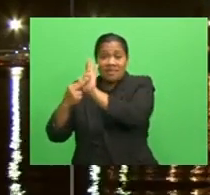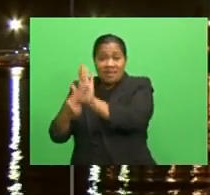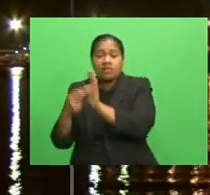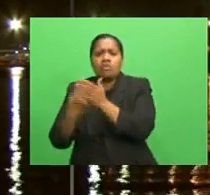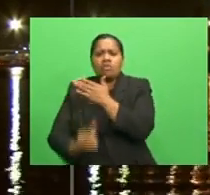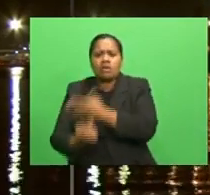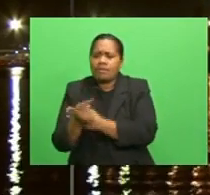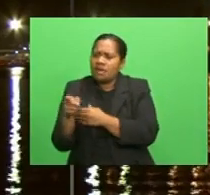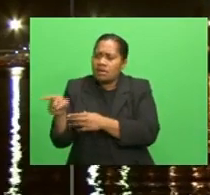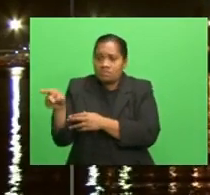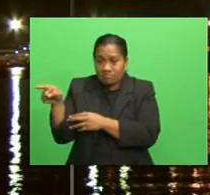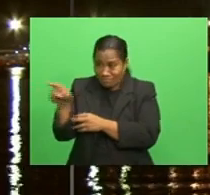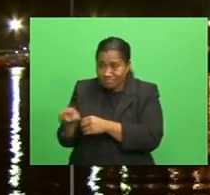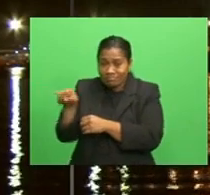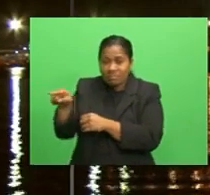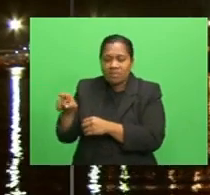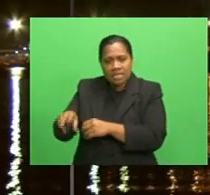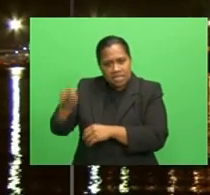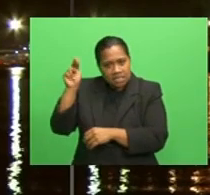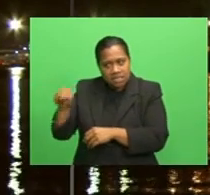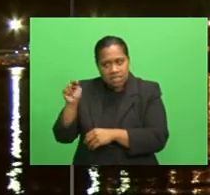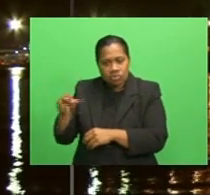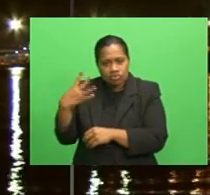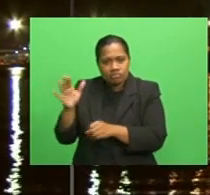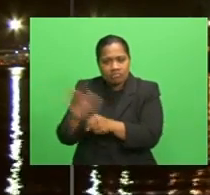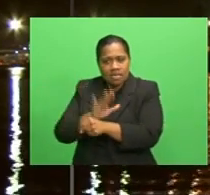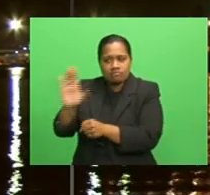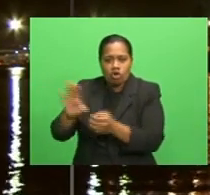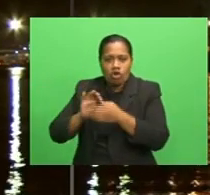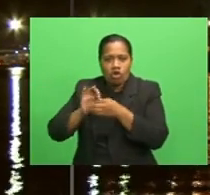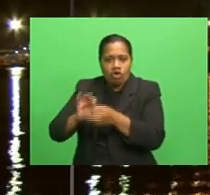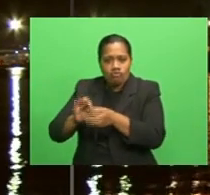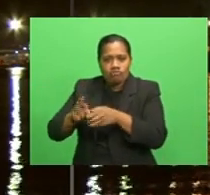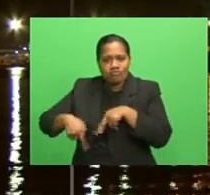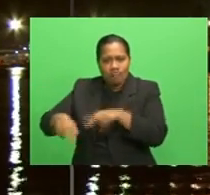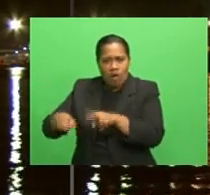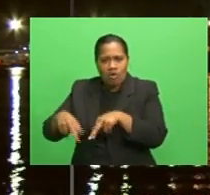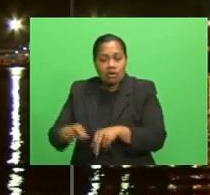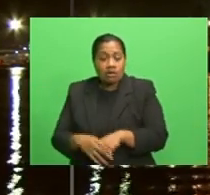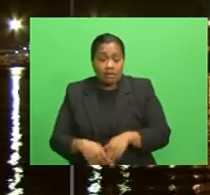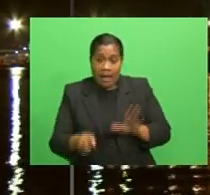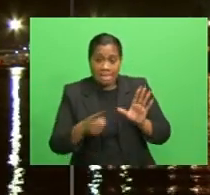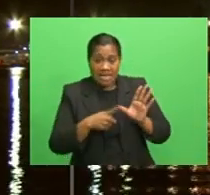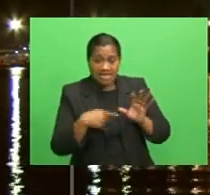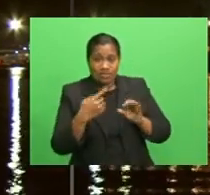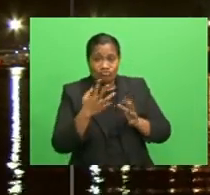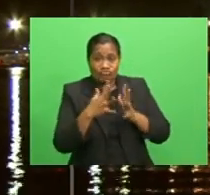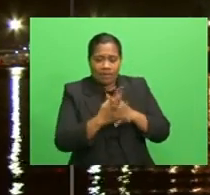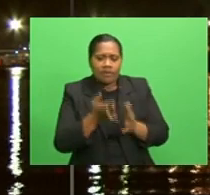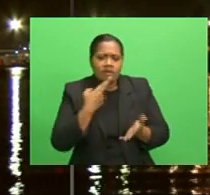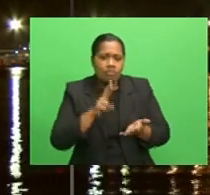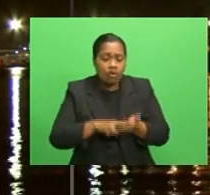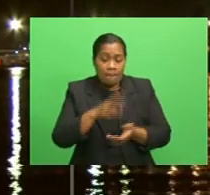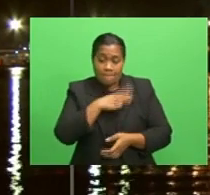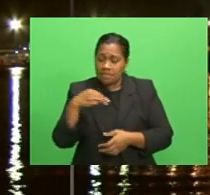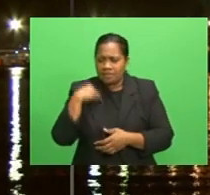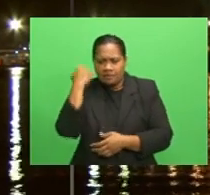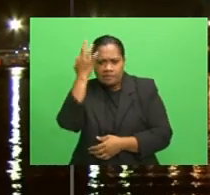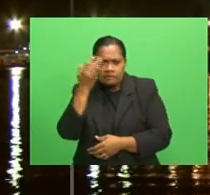are required to make their own service roads. Apanisa Wangarandovu reports the minister is particularly concerned